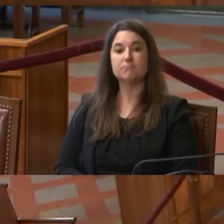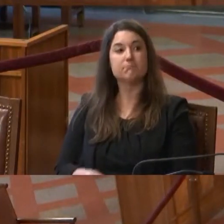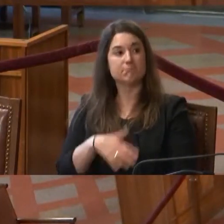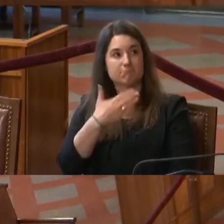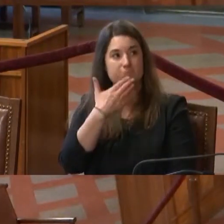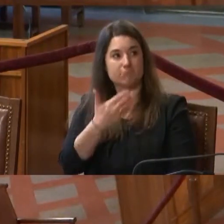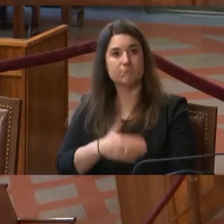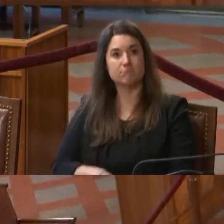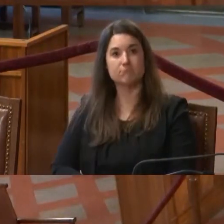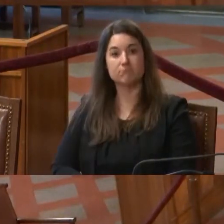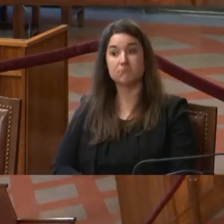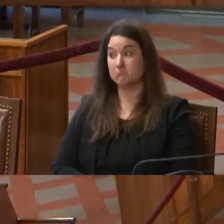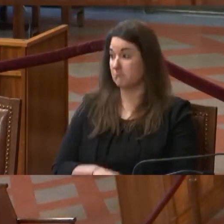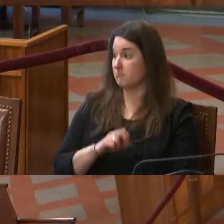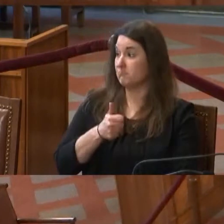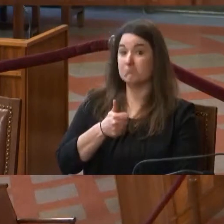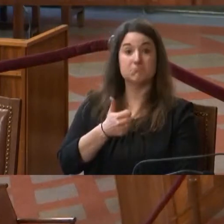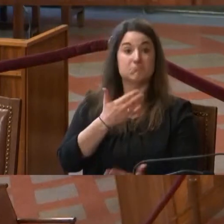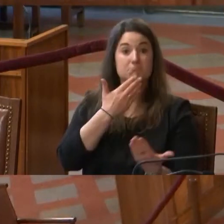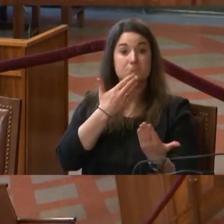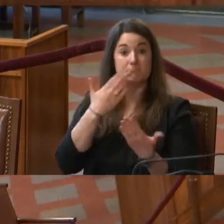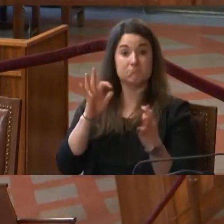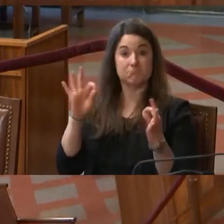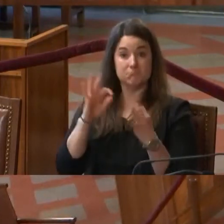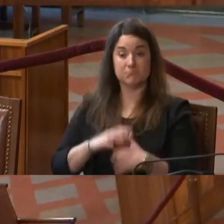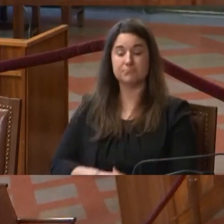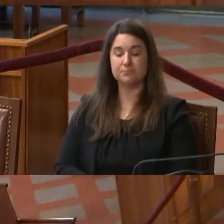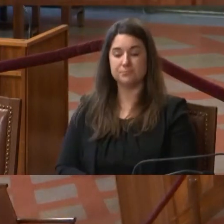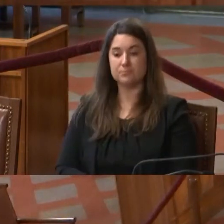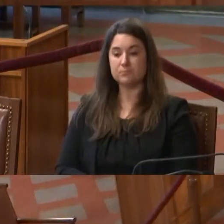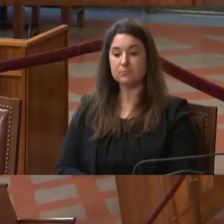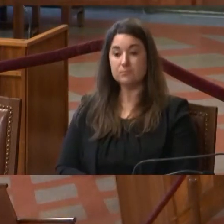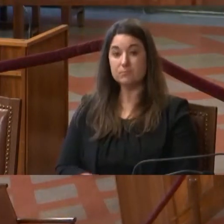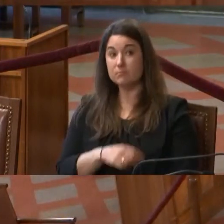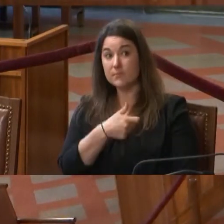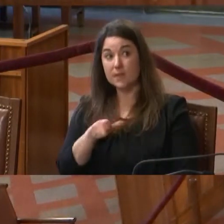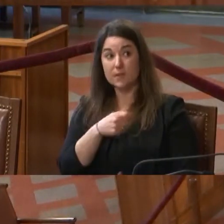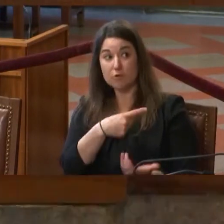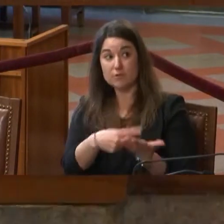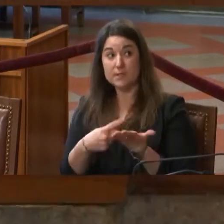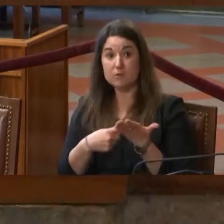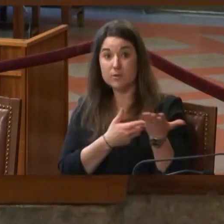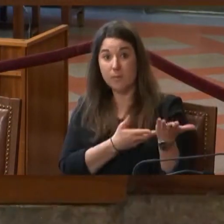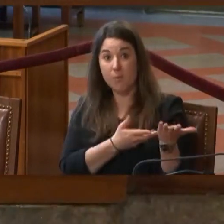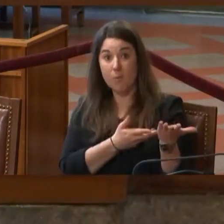Thank you, Councilwoman. Okay, sounds good. Thanks. Any other discussion?